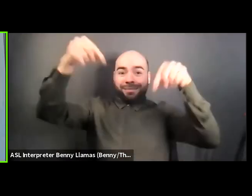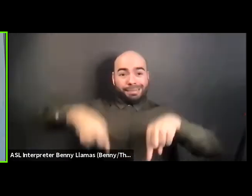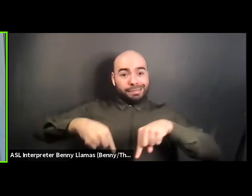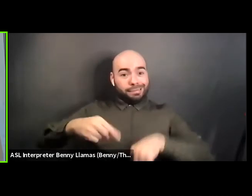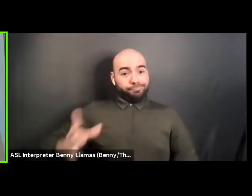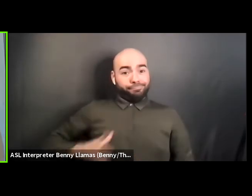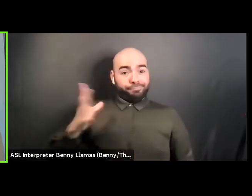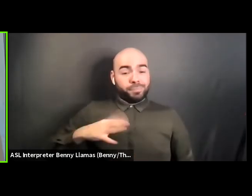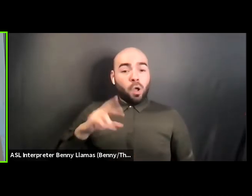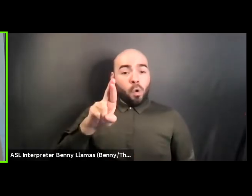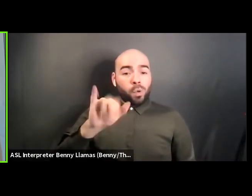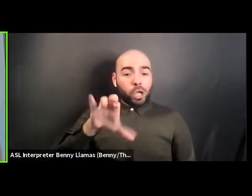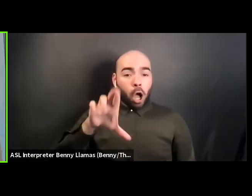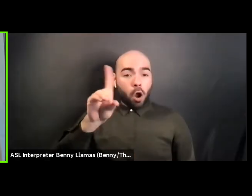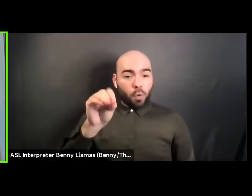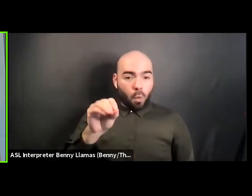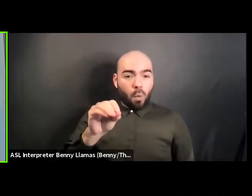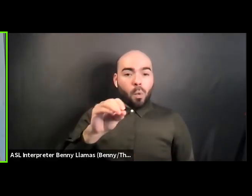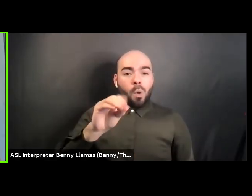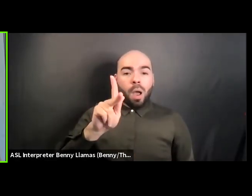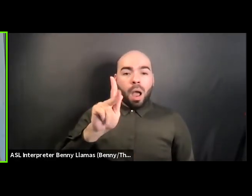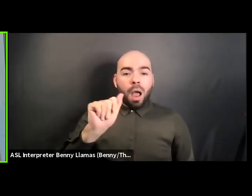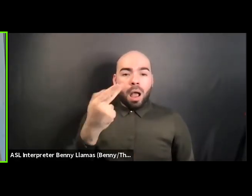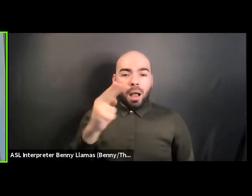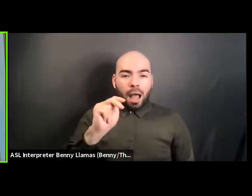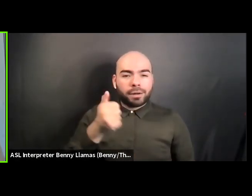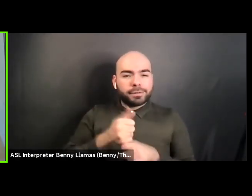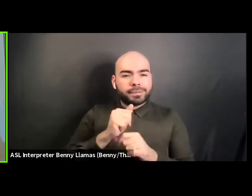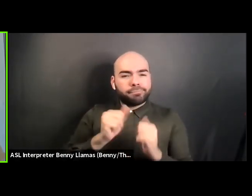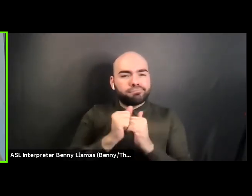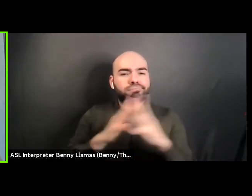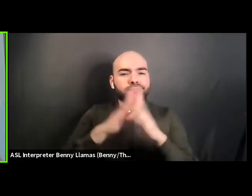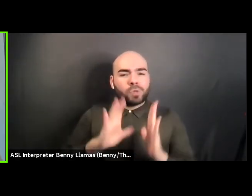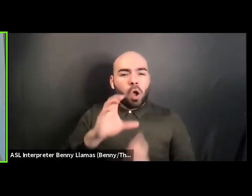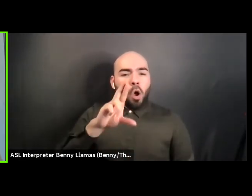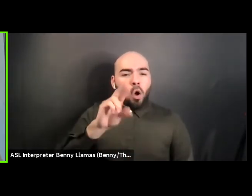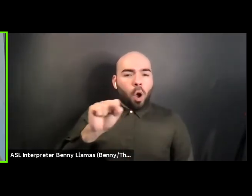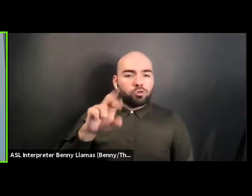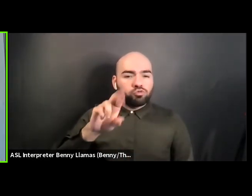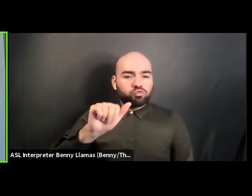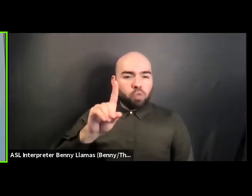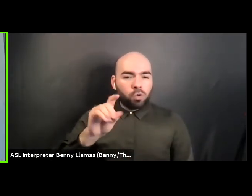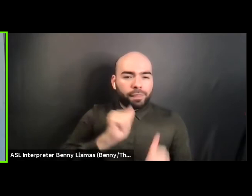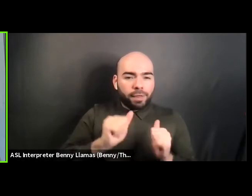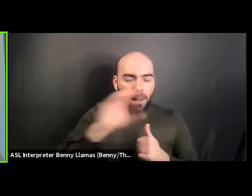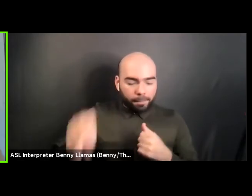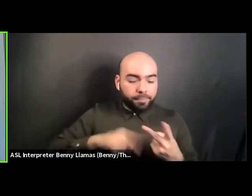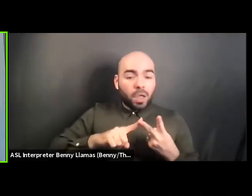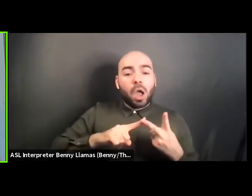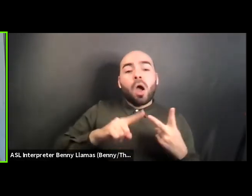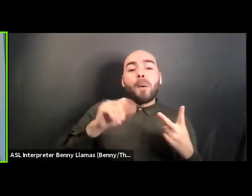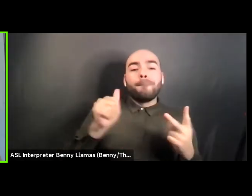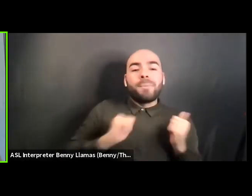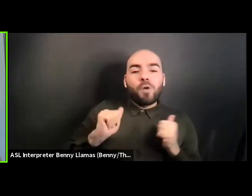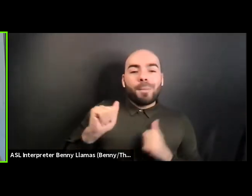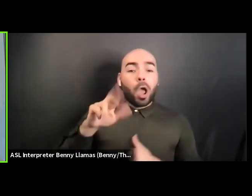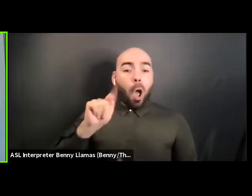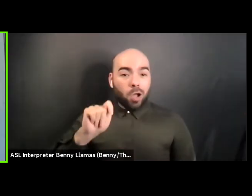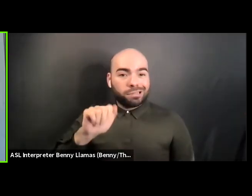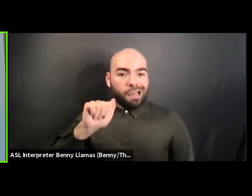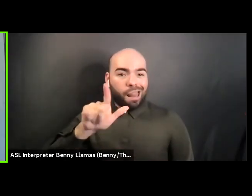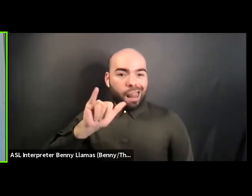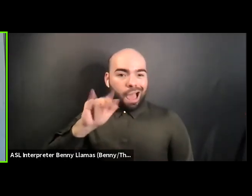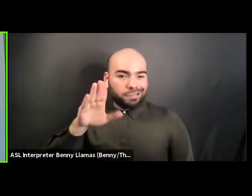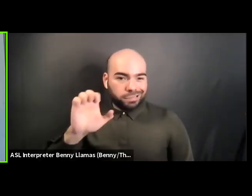Ricardo Kahn, the co-founder of Crossroads Theater Company, as well as the Performing Arts Alliance. For the performers, also